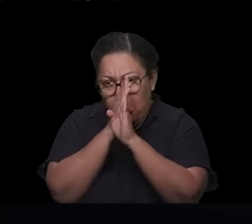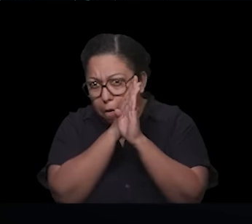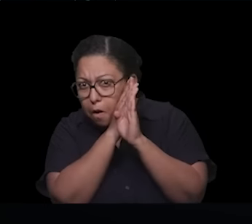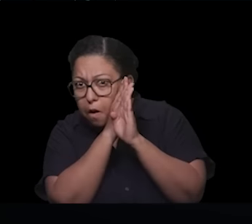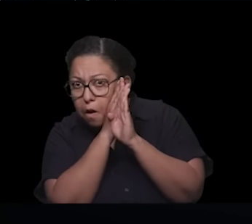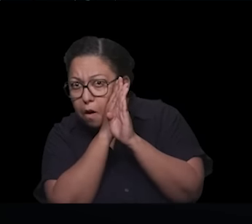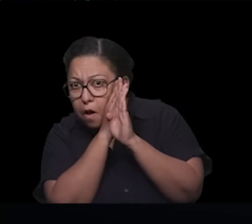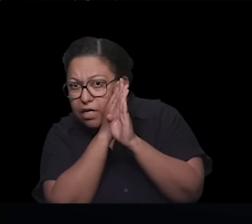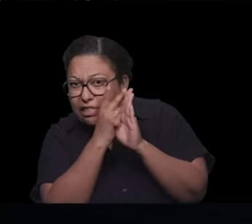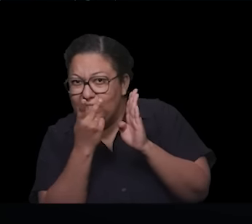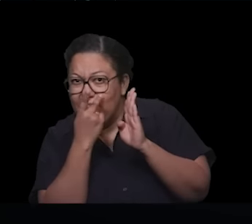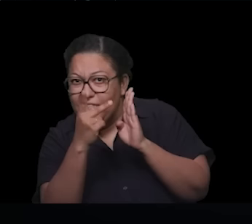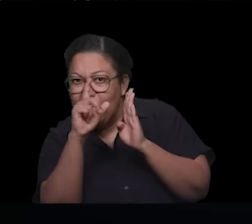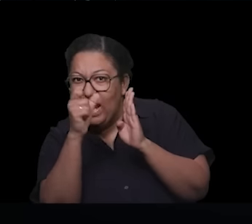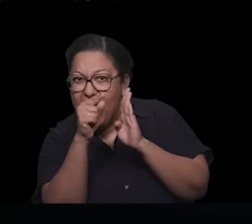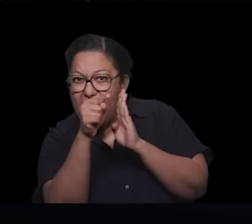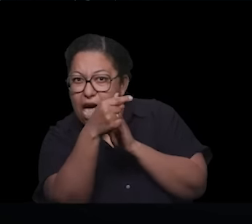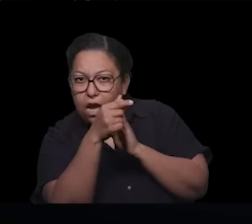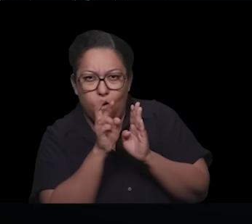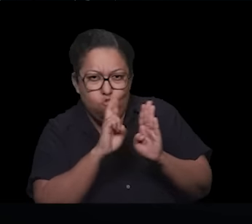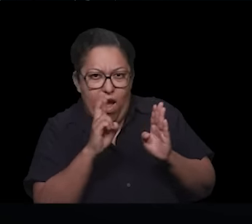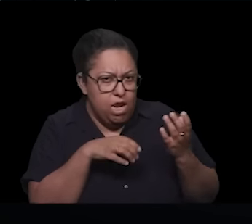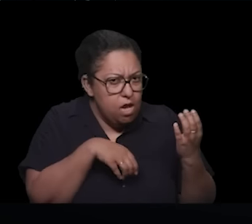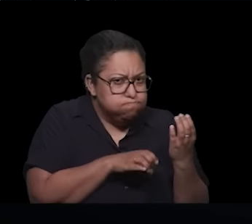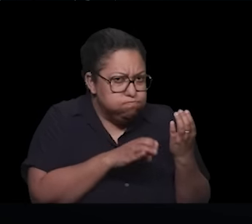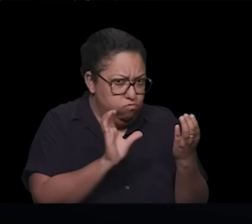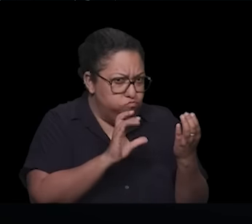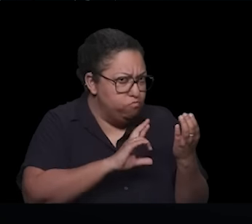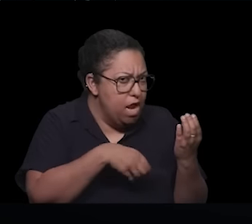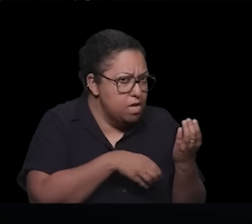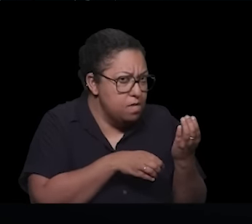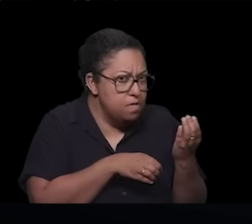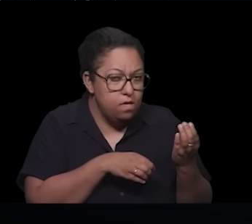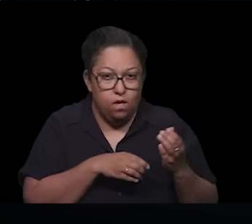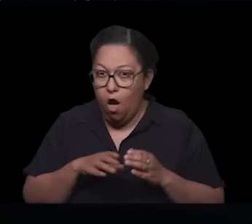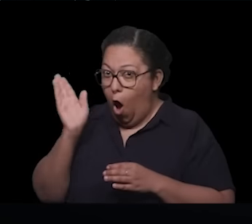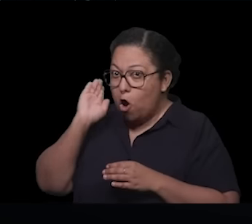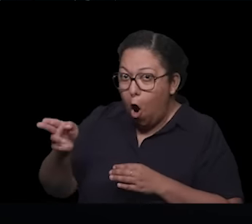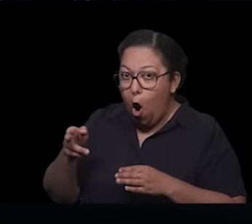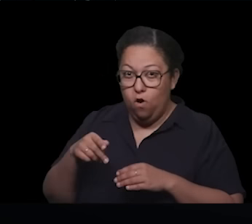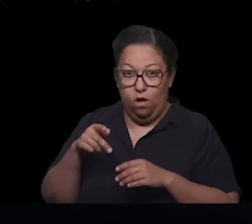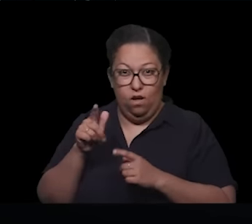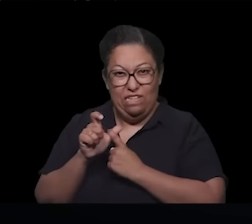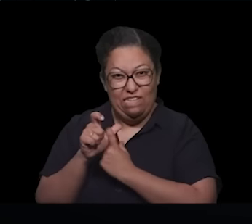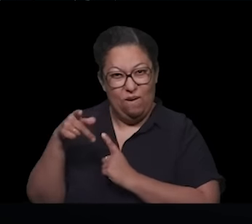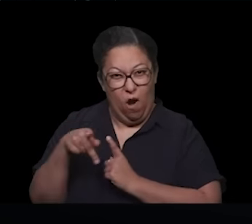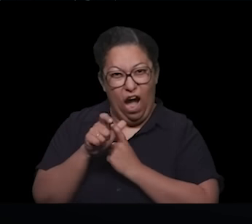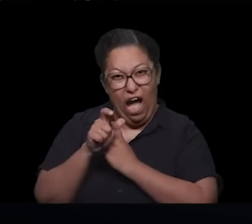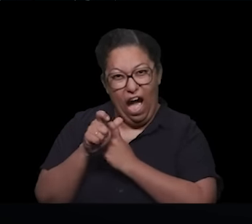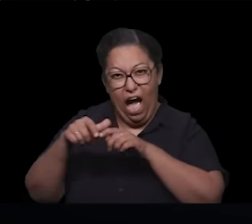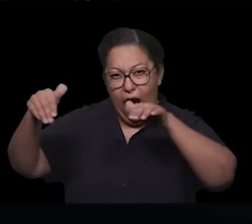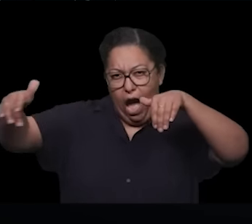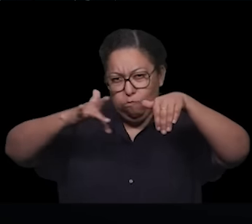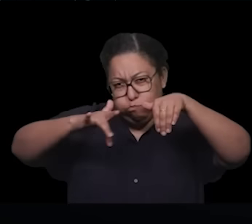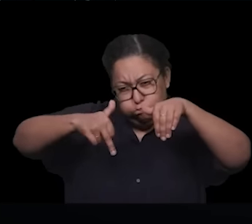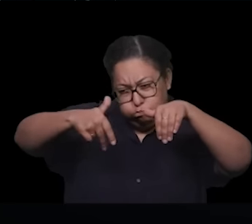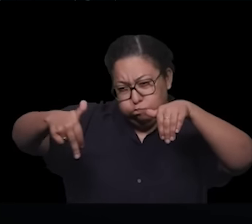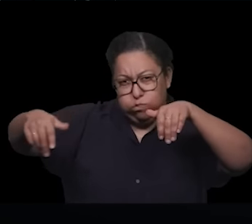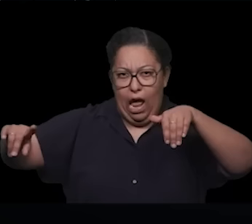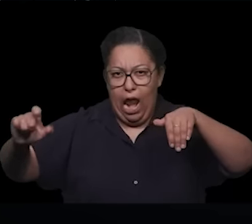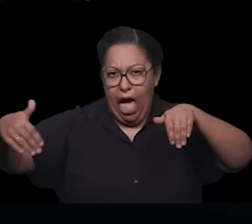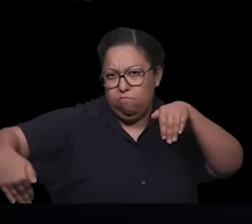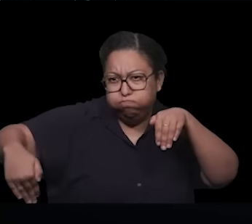Peeking out at the ornithopter from her side of the leg, Chani readies the launcher. Go! Paul runs out into the open. The leg